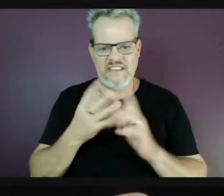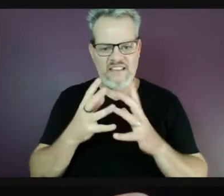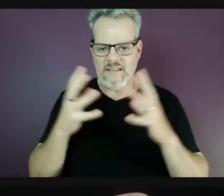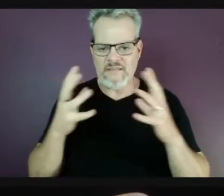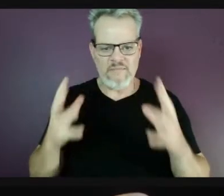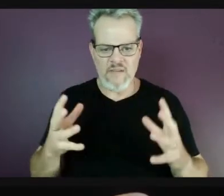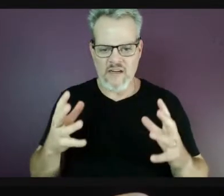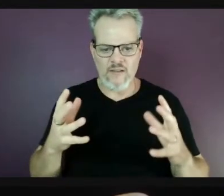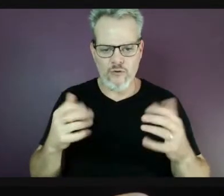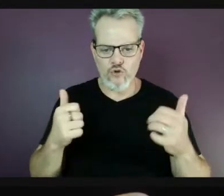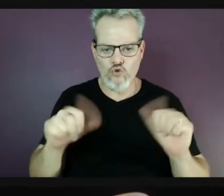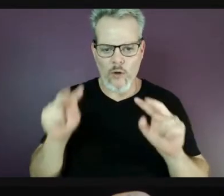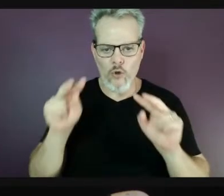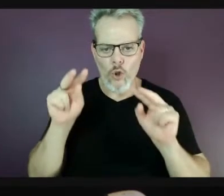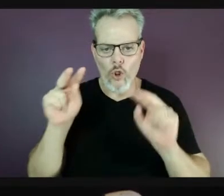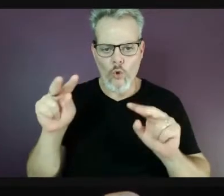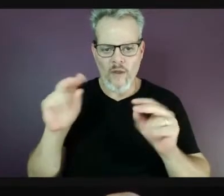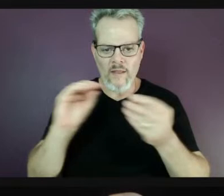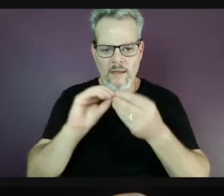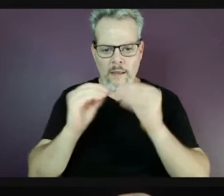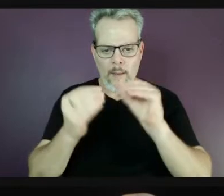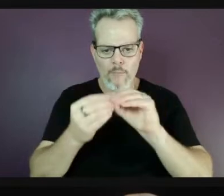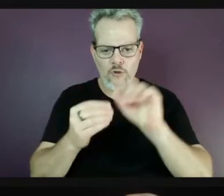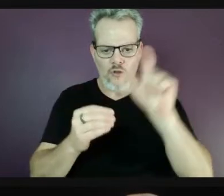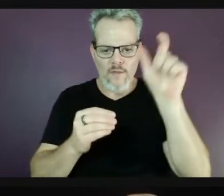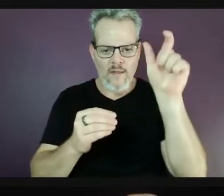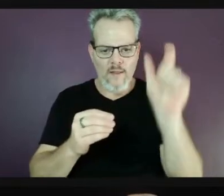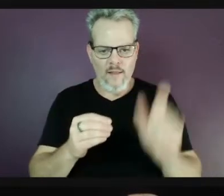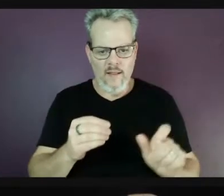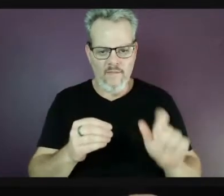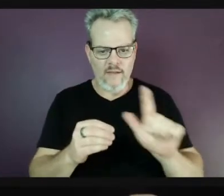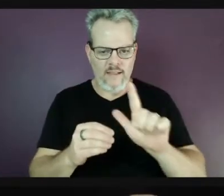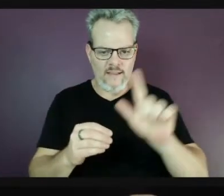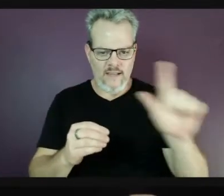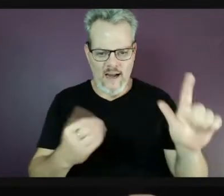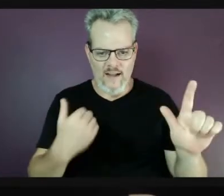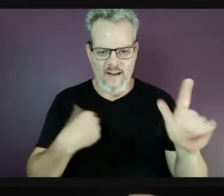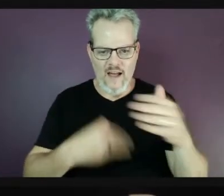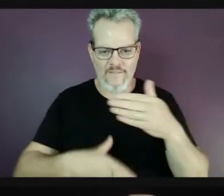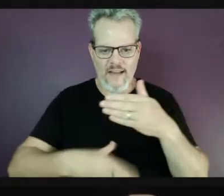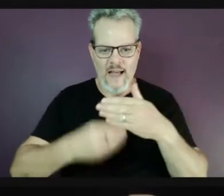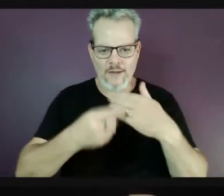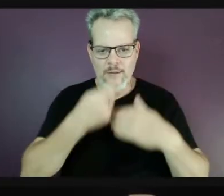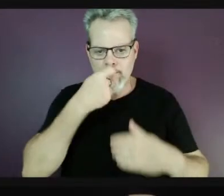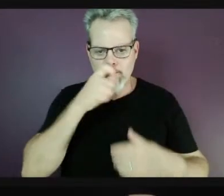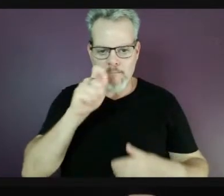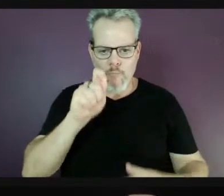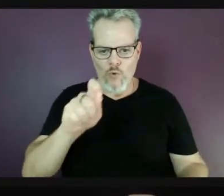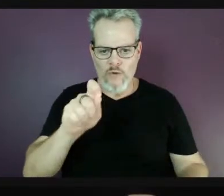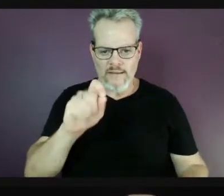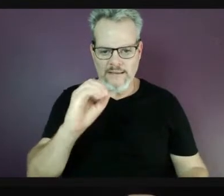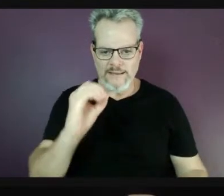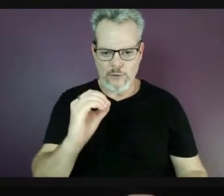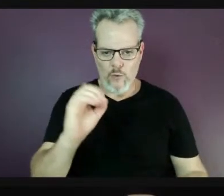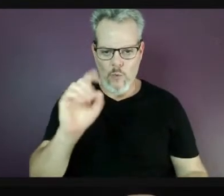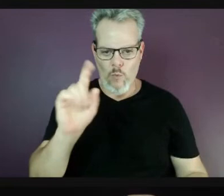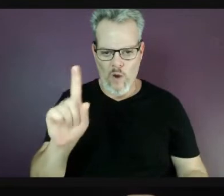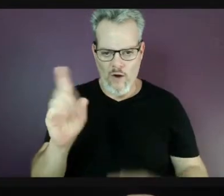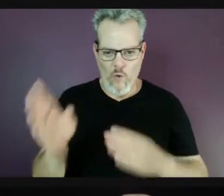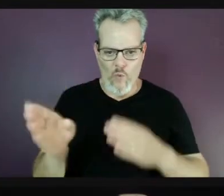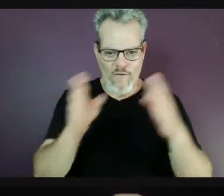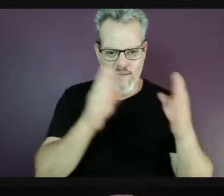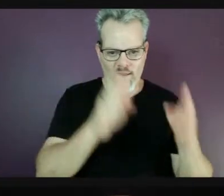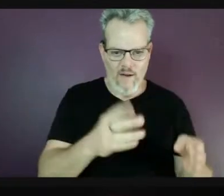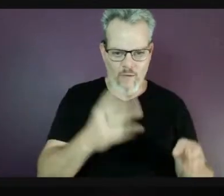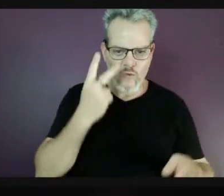at the scale here on the left side, these have an extra decimal point. So we're looking at 0.01. And over here, we're looking at